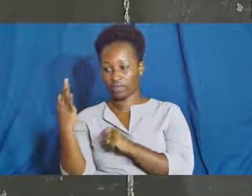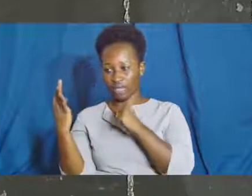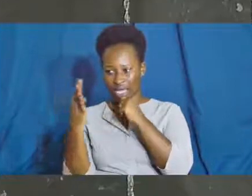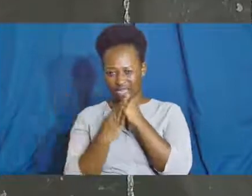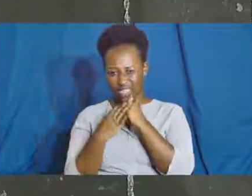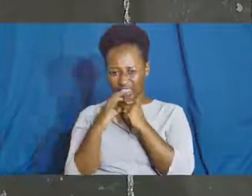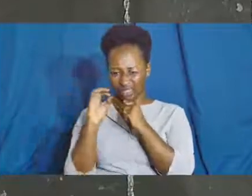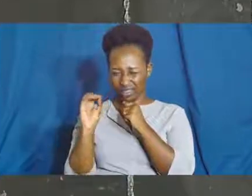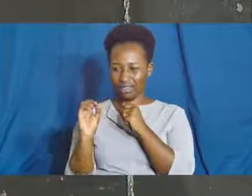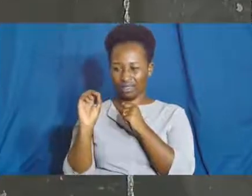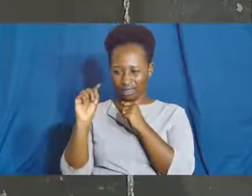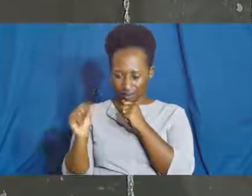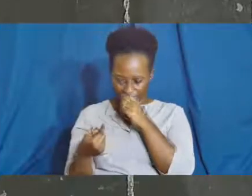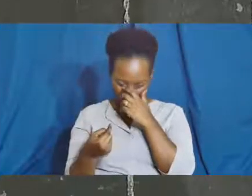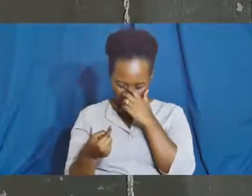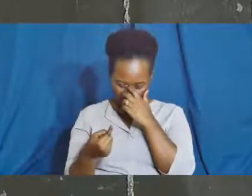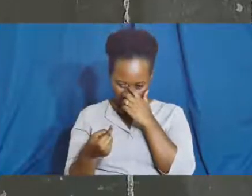380,000,